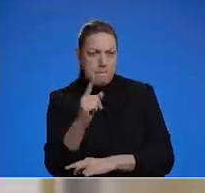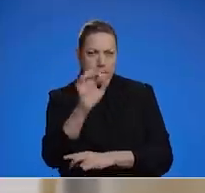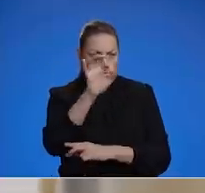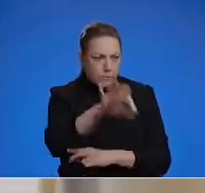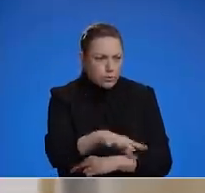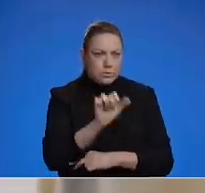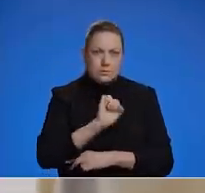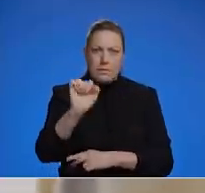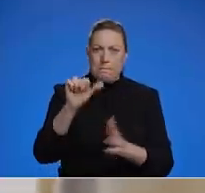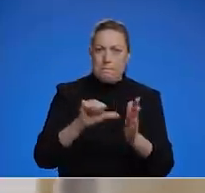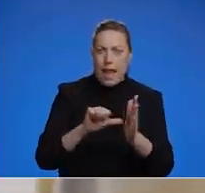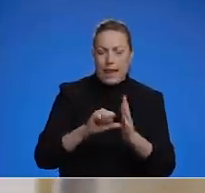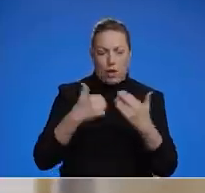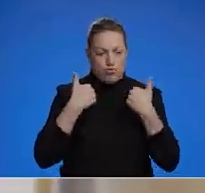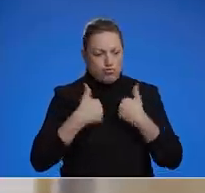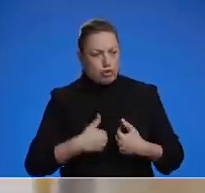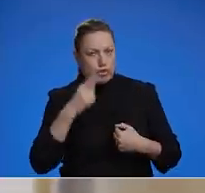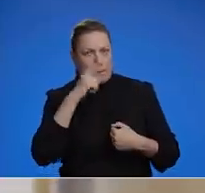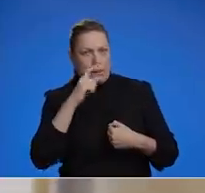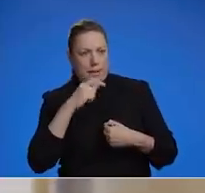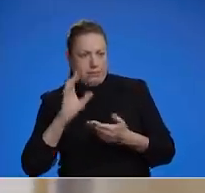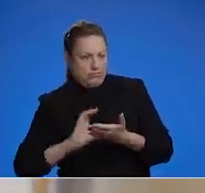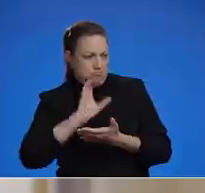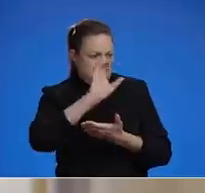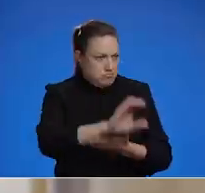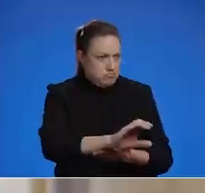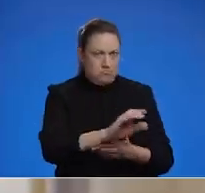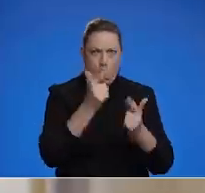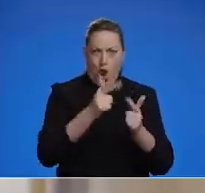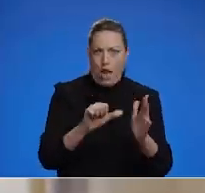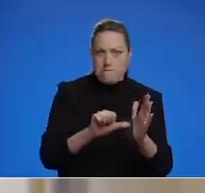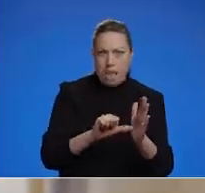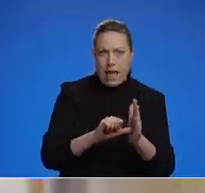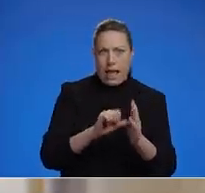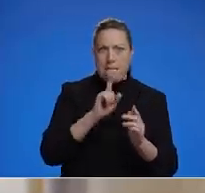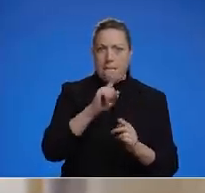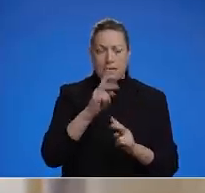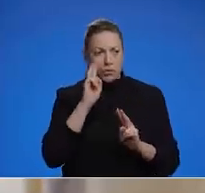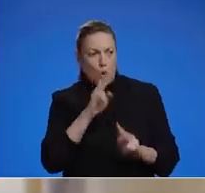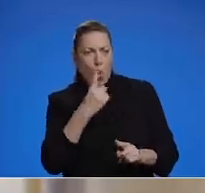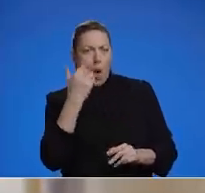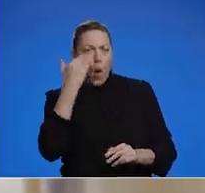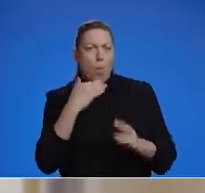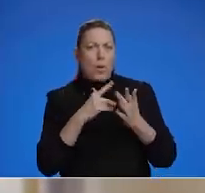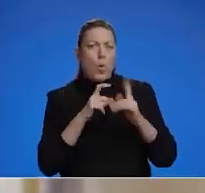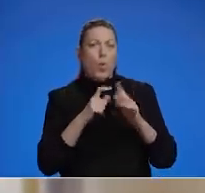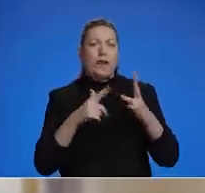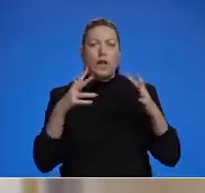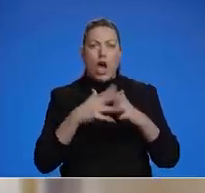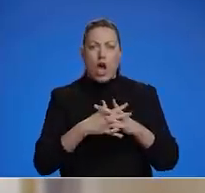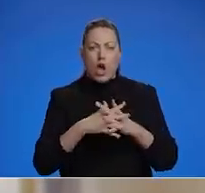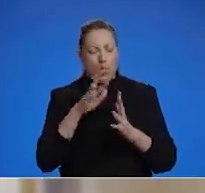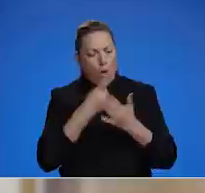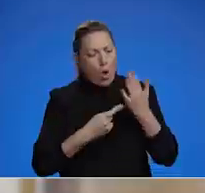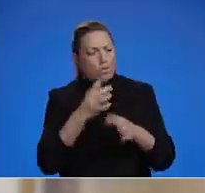in a great deal. A poor widow came and put in two small coins, the equivalent of a